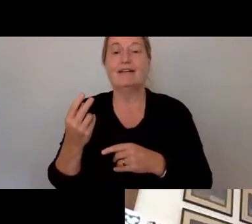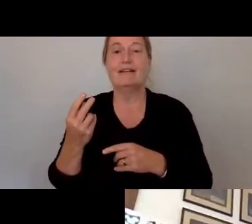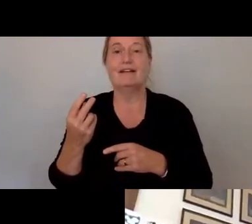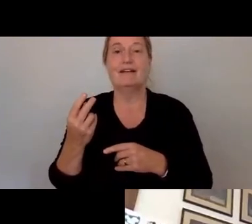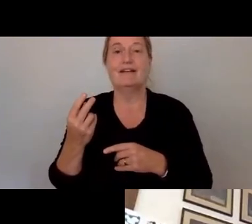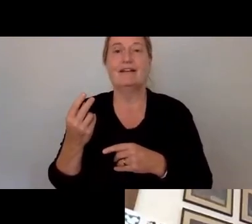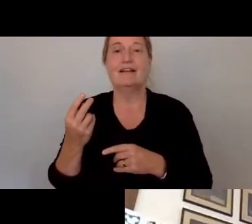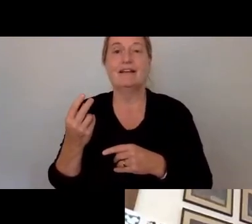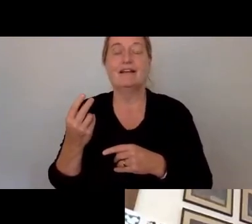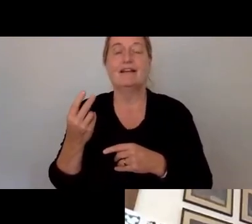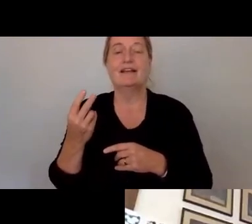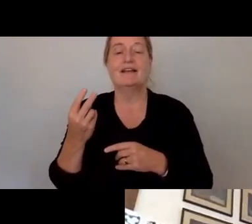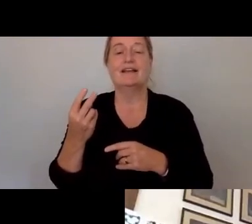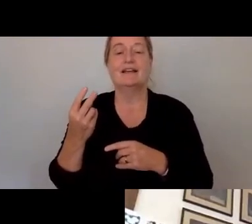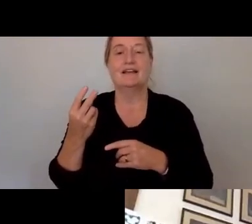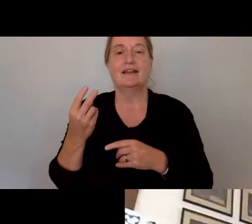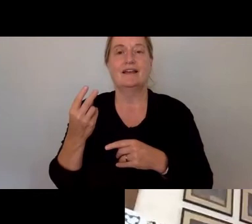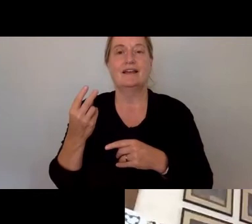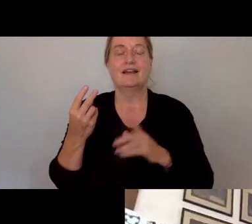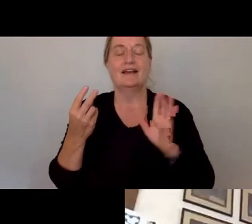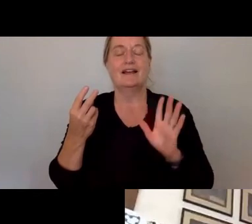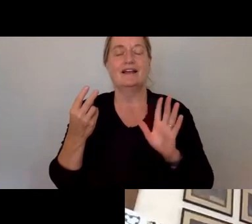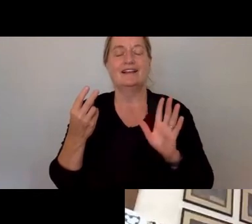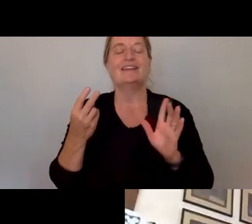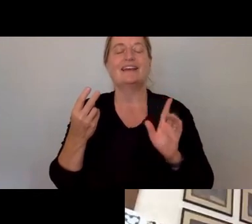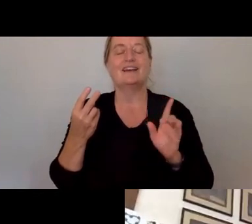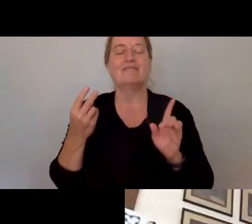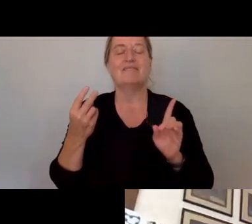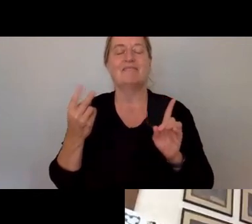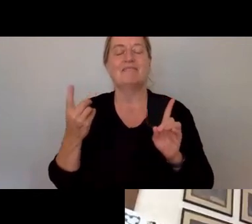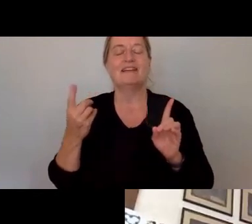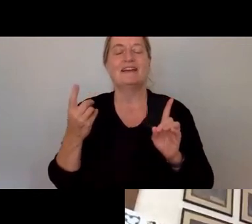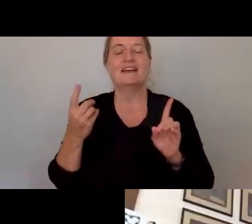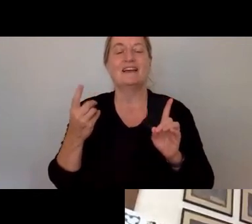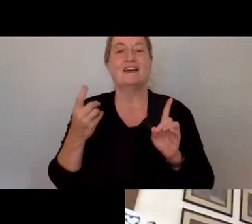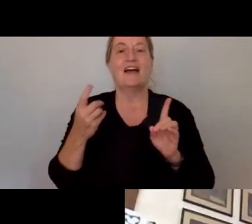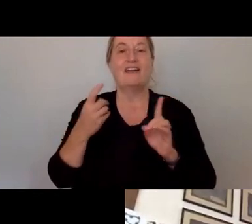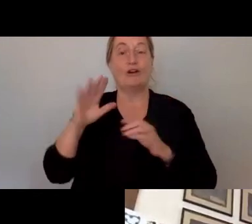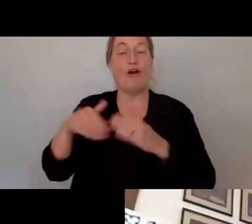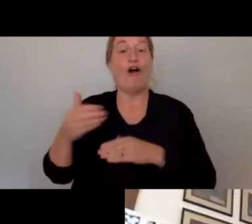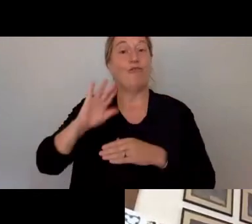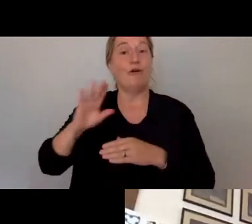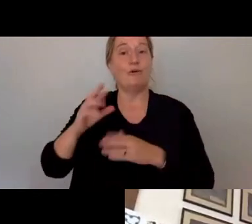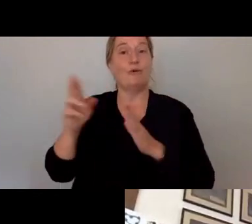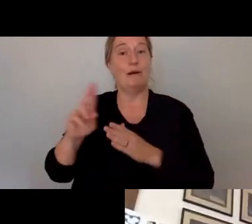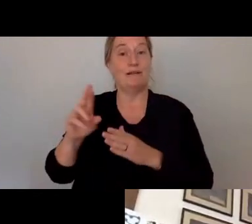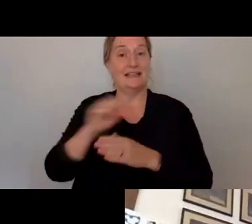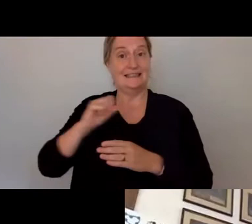so forth, and just didn't want to take a position, every single one of these former Republican senators